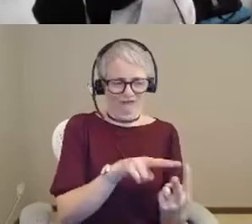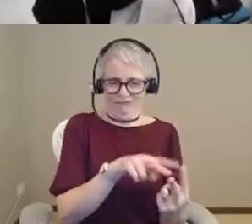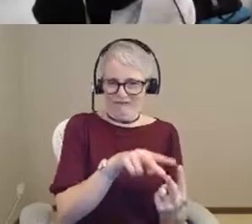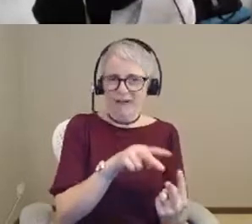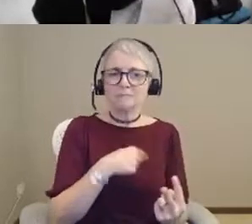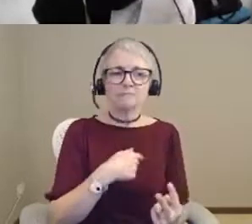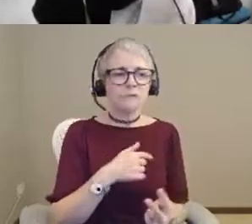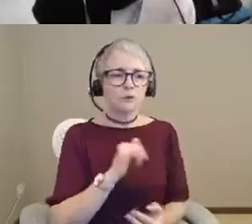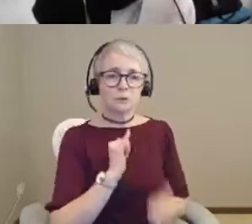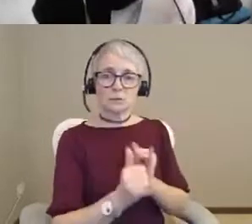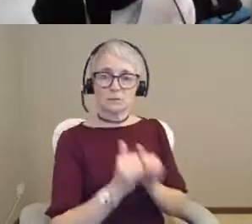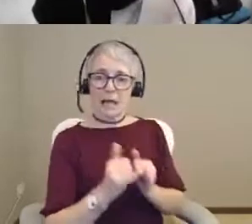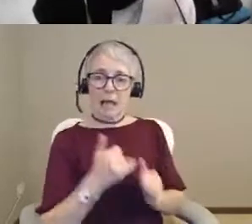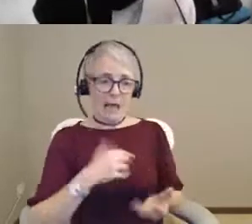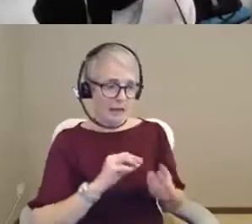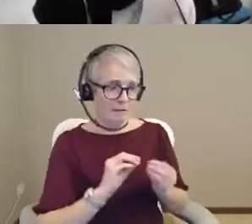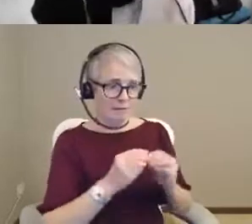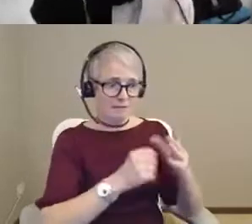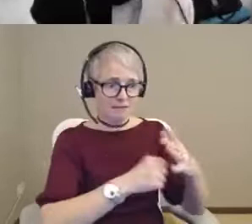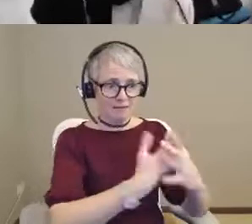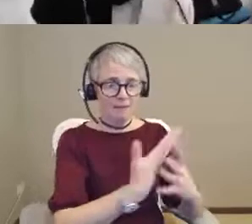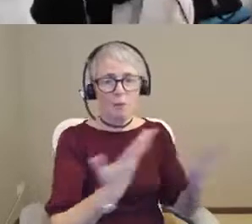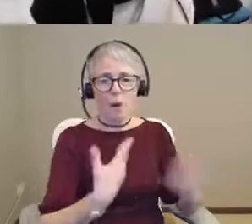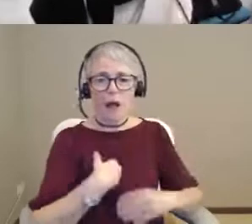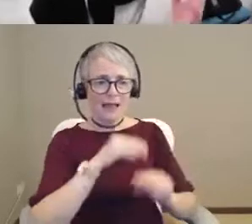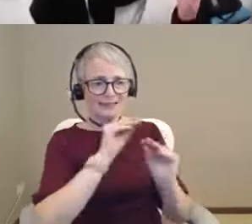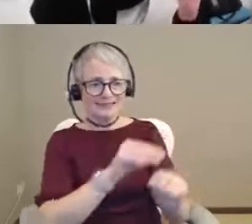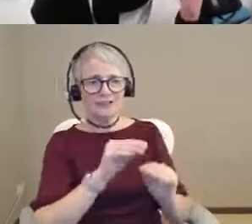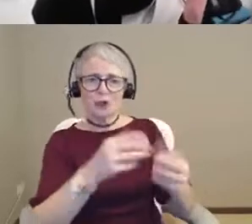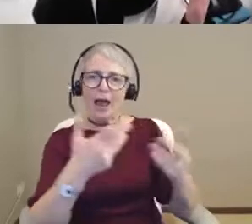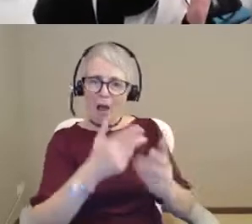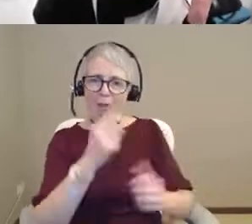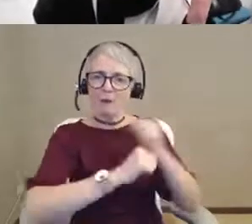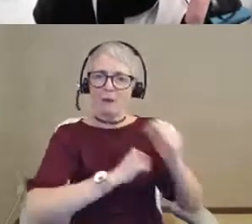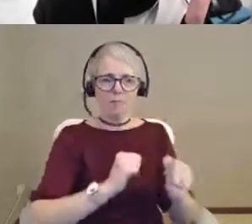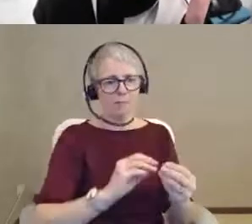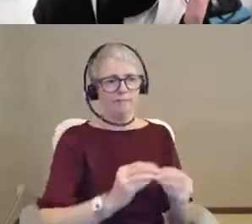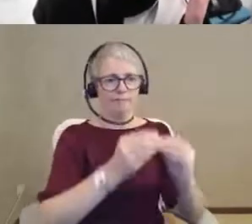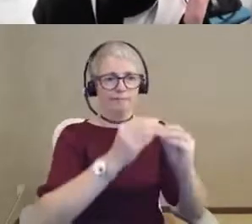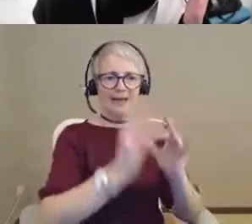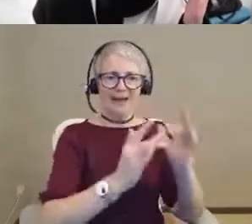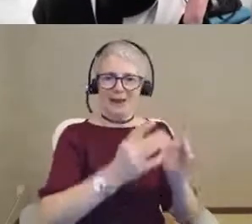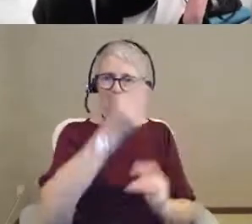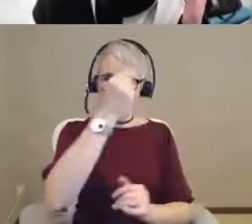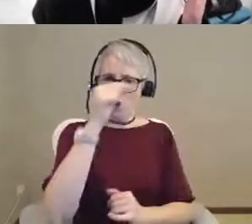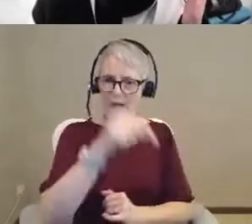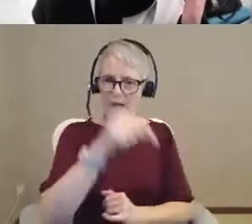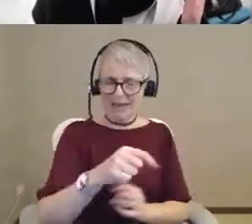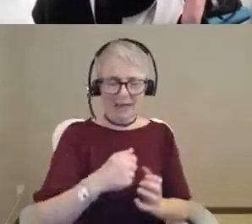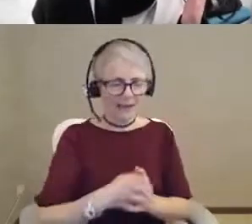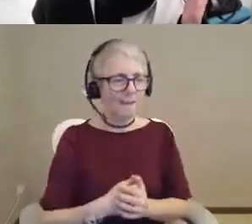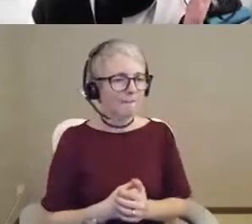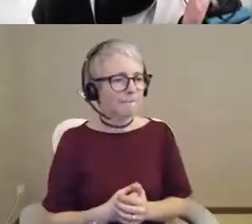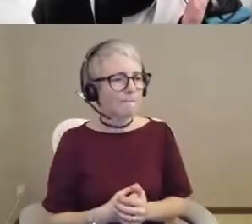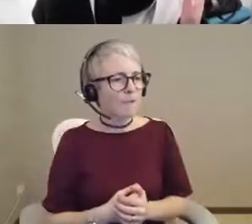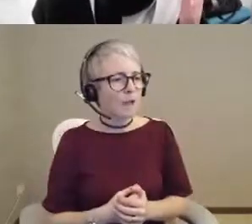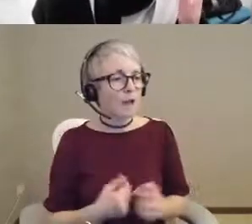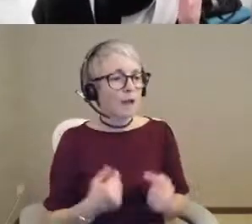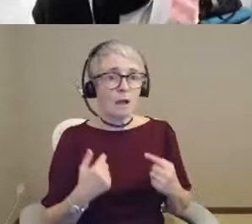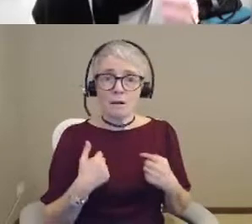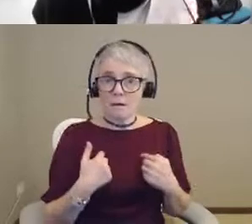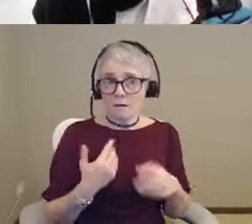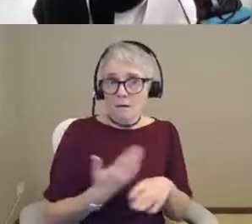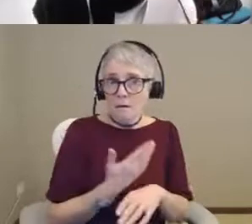custom development through Artisan eLearning, or I teach people how to create eLearning through eLearning Uncovered. I've been working in the area of accessibility